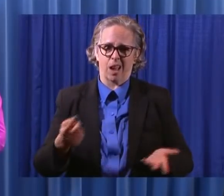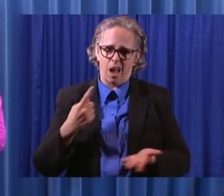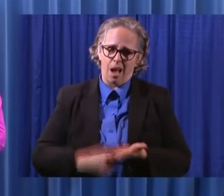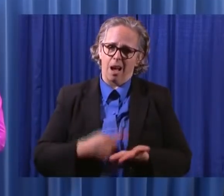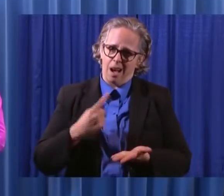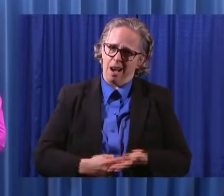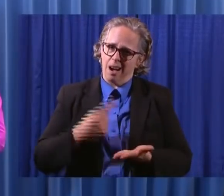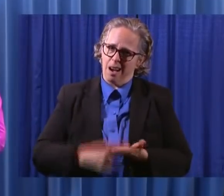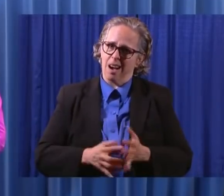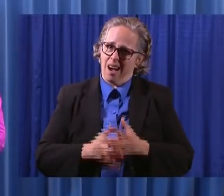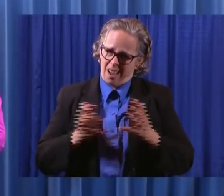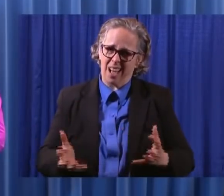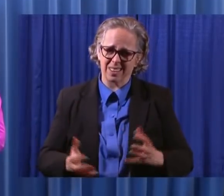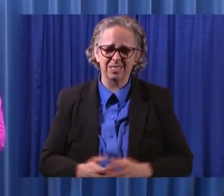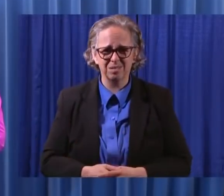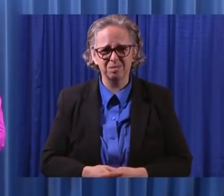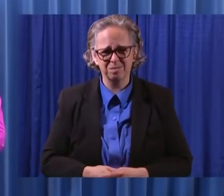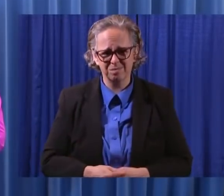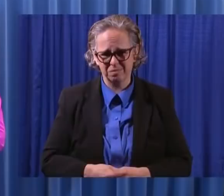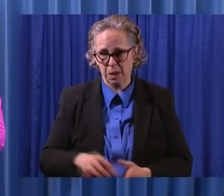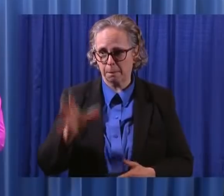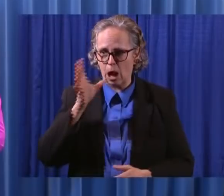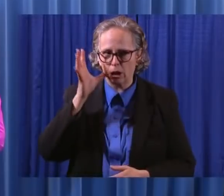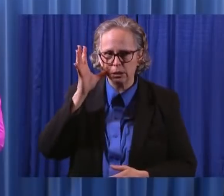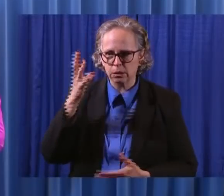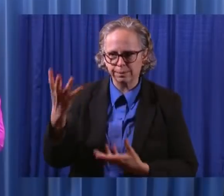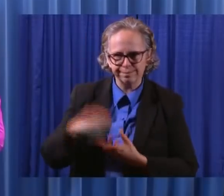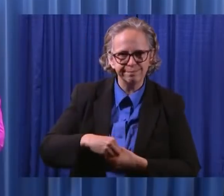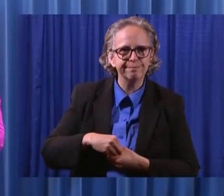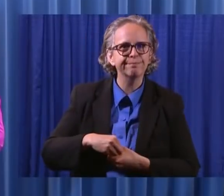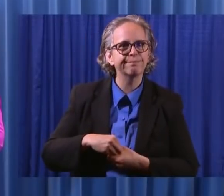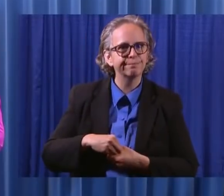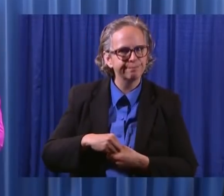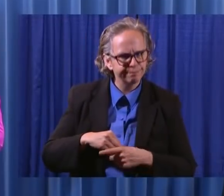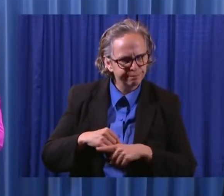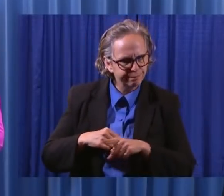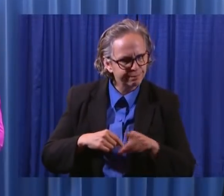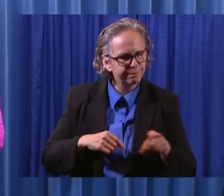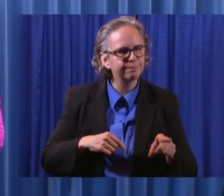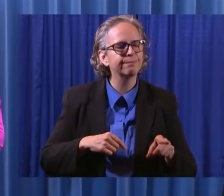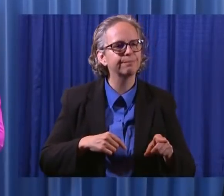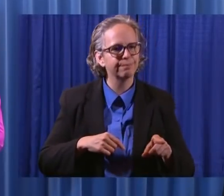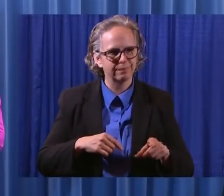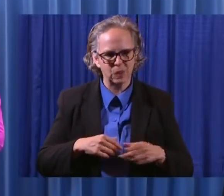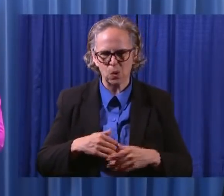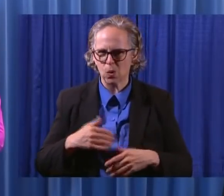to the parents. You know, I don't think you're going to see a lot of surprises.